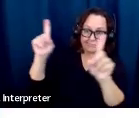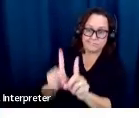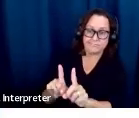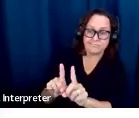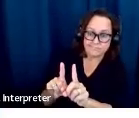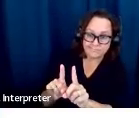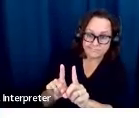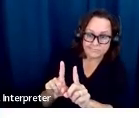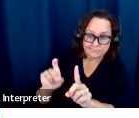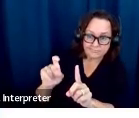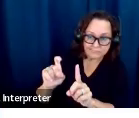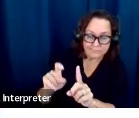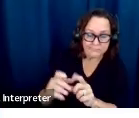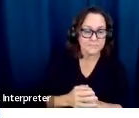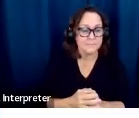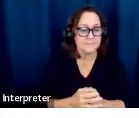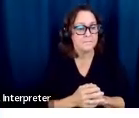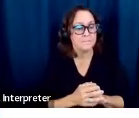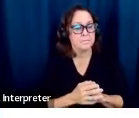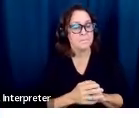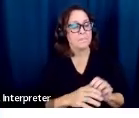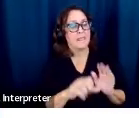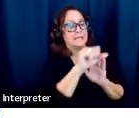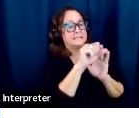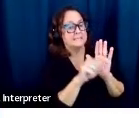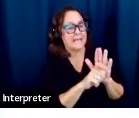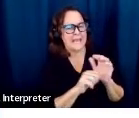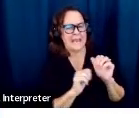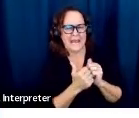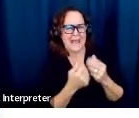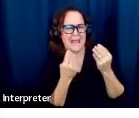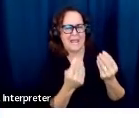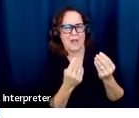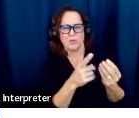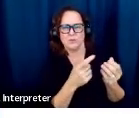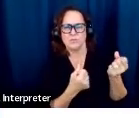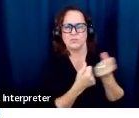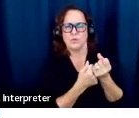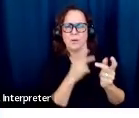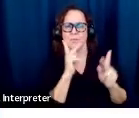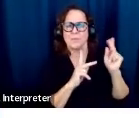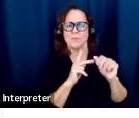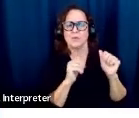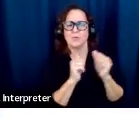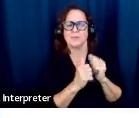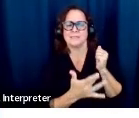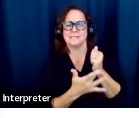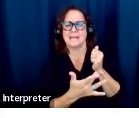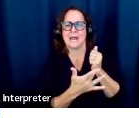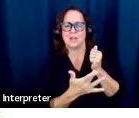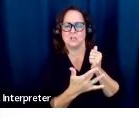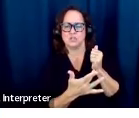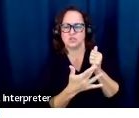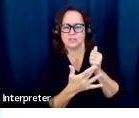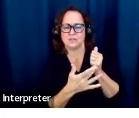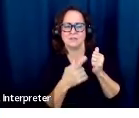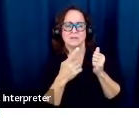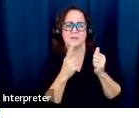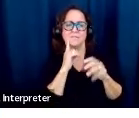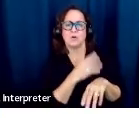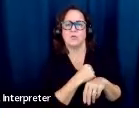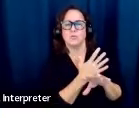physically present. How the state will support individuals who need assistance with using the technology required for receiving remote